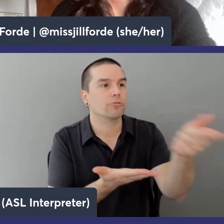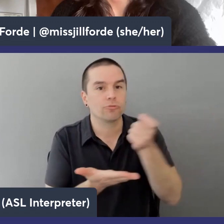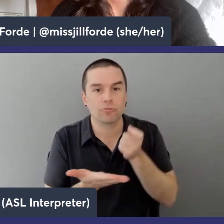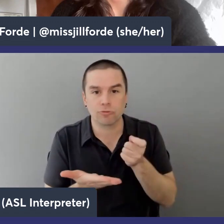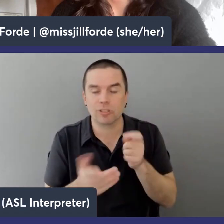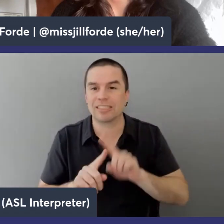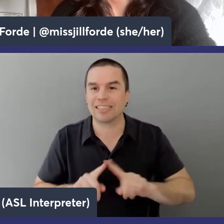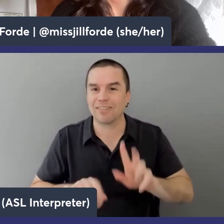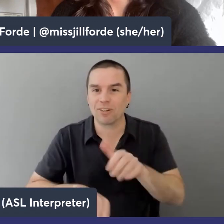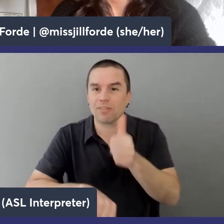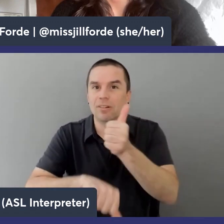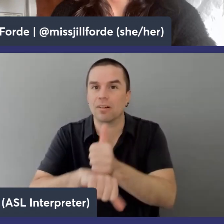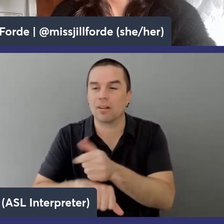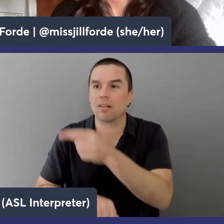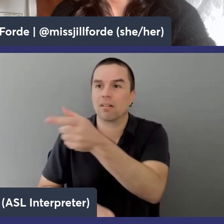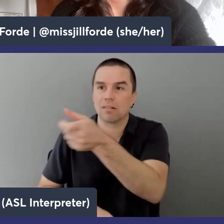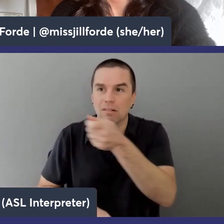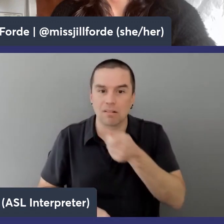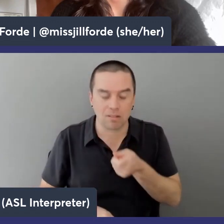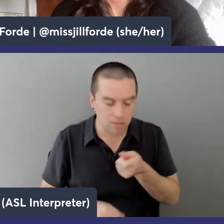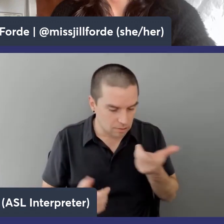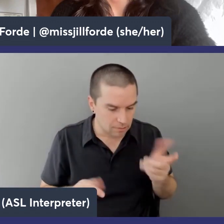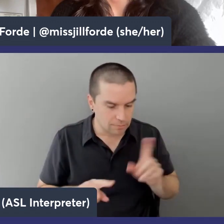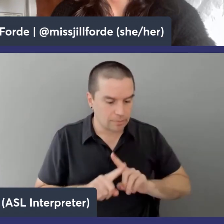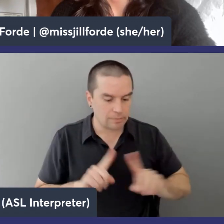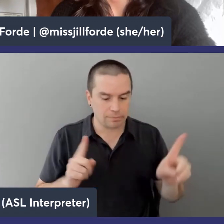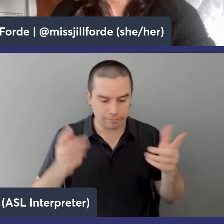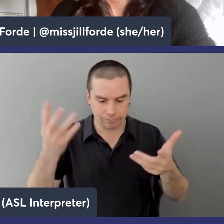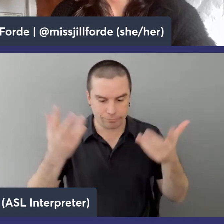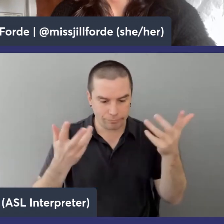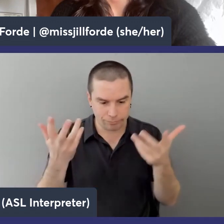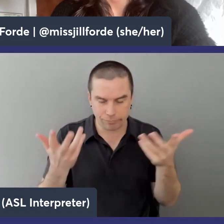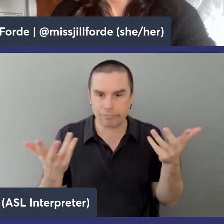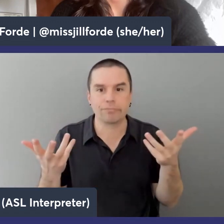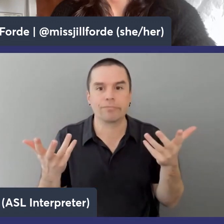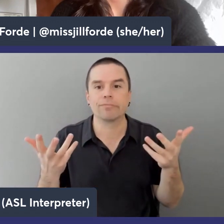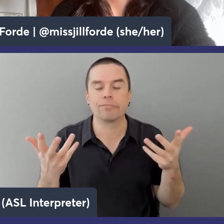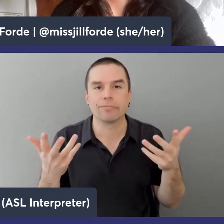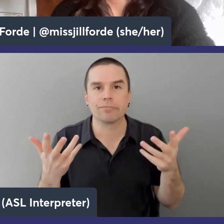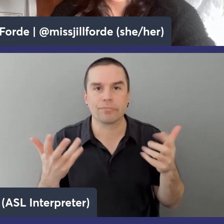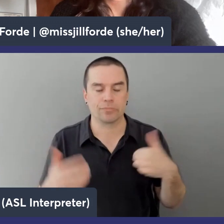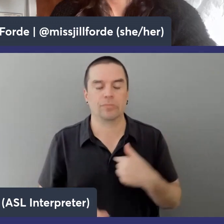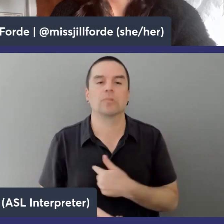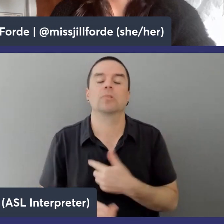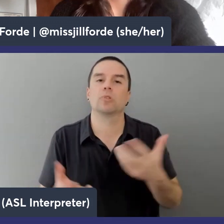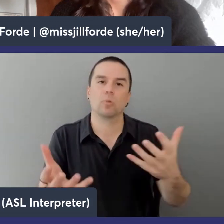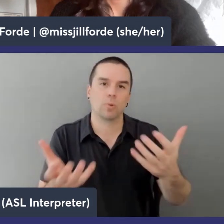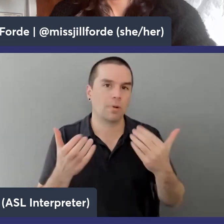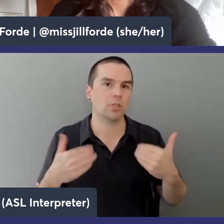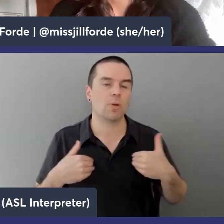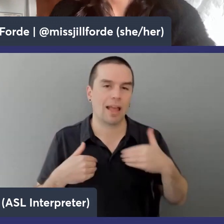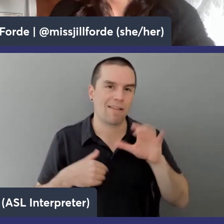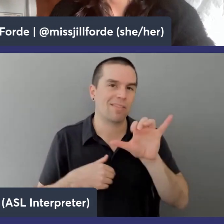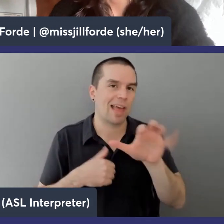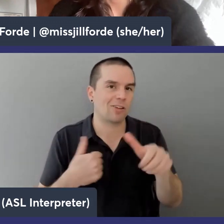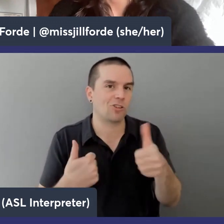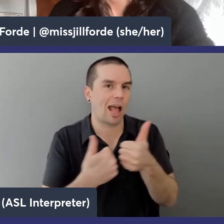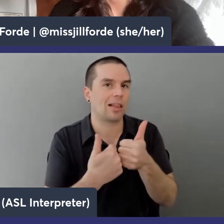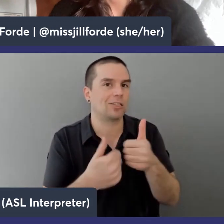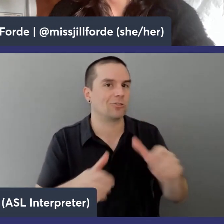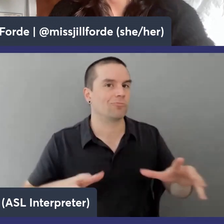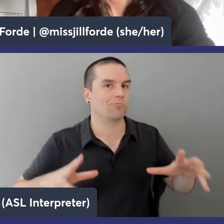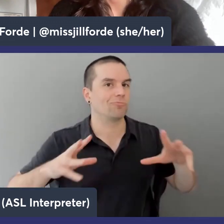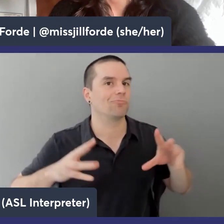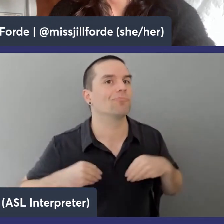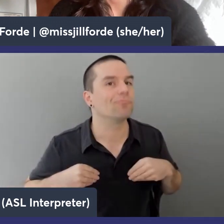your networking tools are logging in different proprietary formats. So we wanted to take that challenge head on as